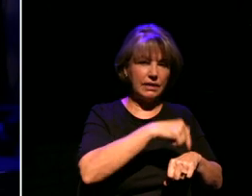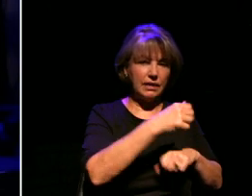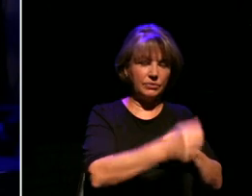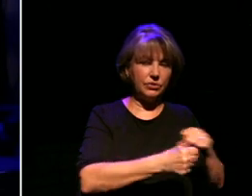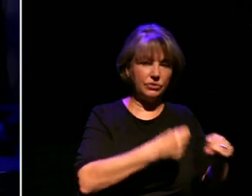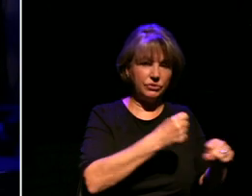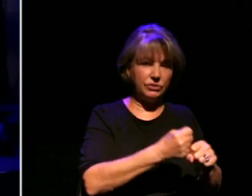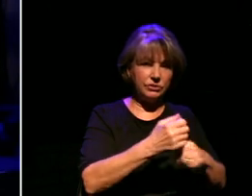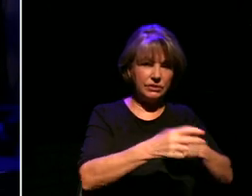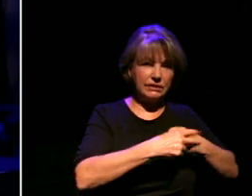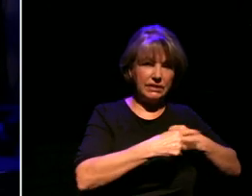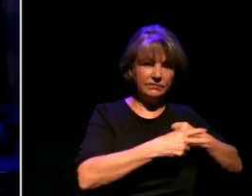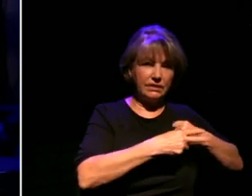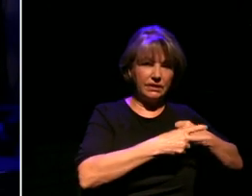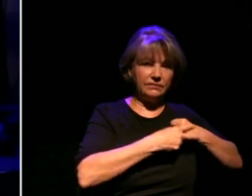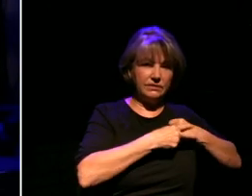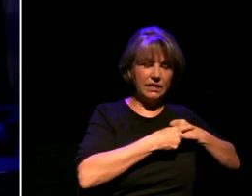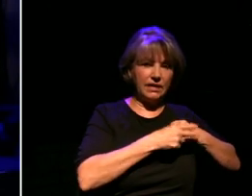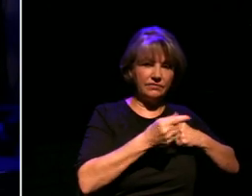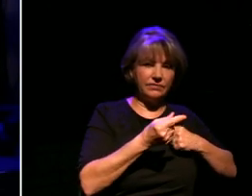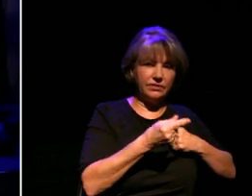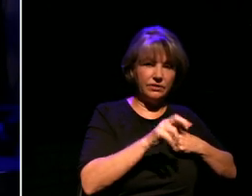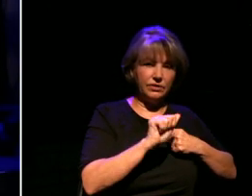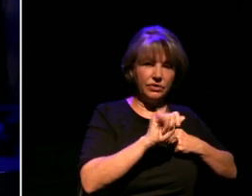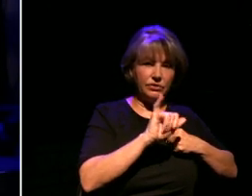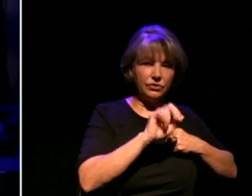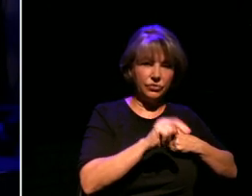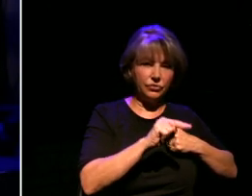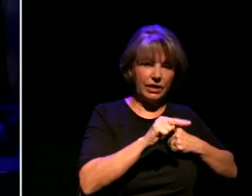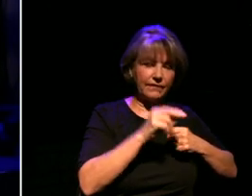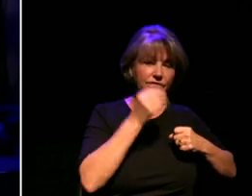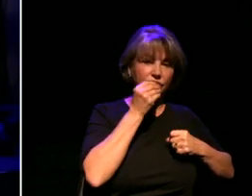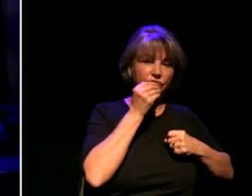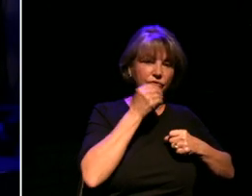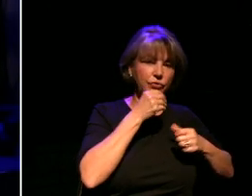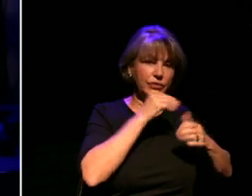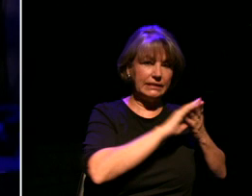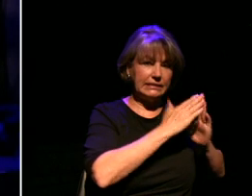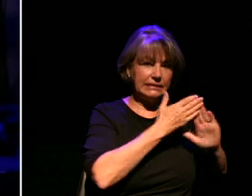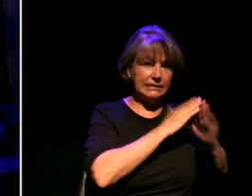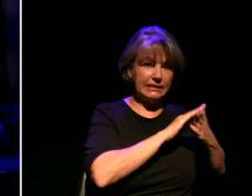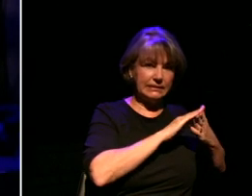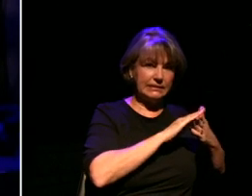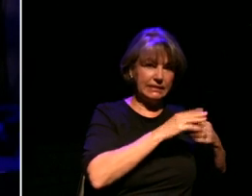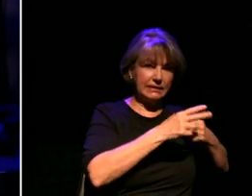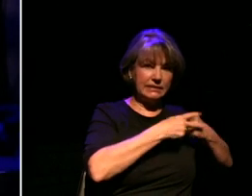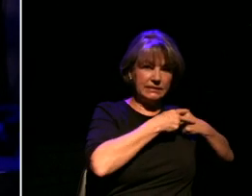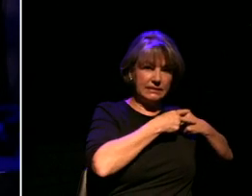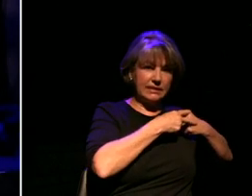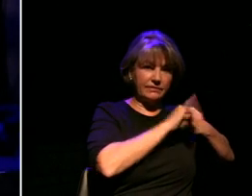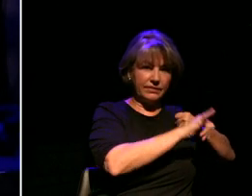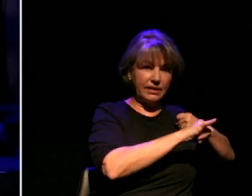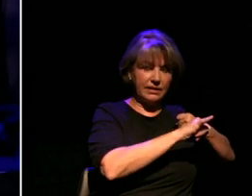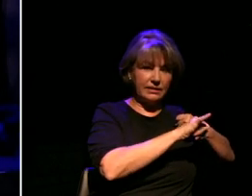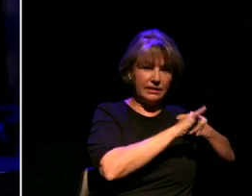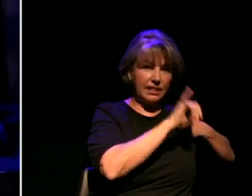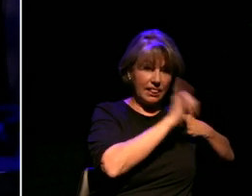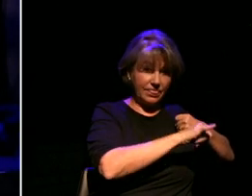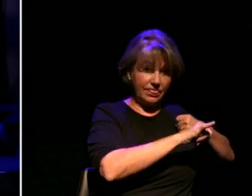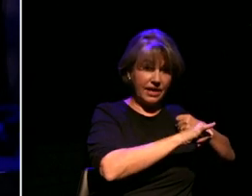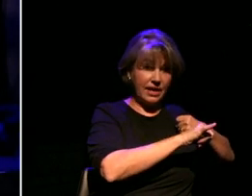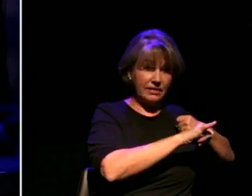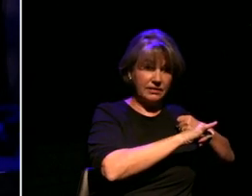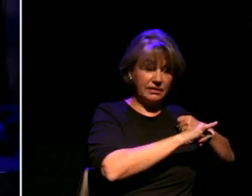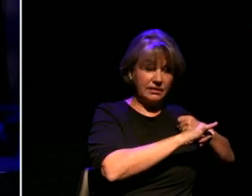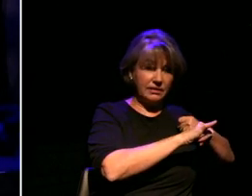the authority of Pharaoh for food in the cities, and let them keep it. That food shall